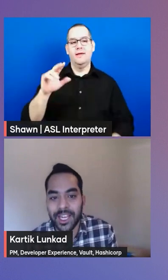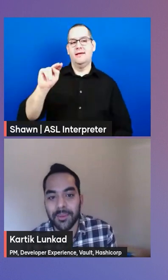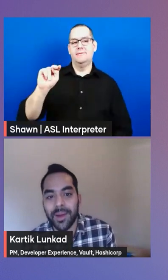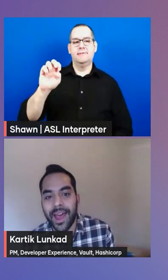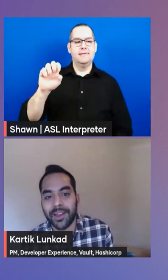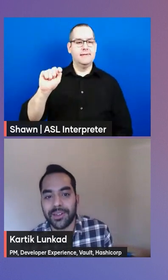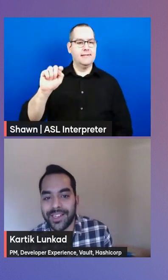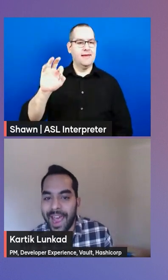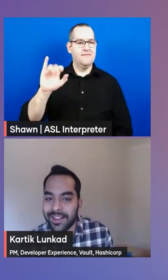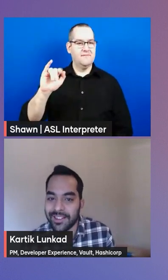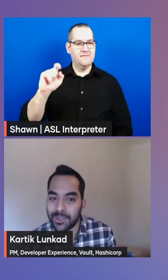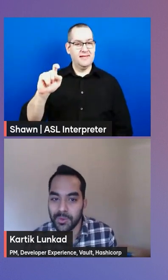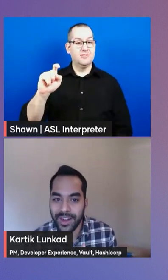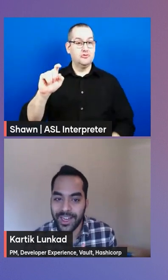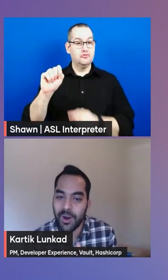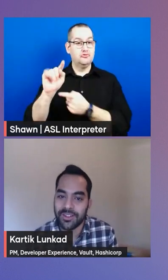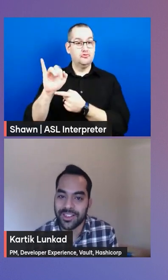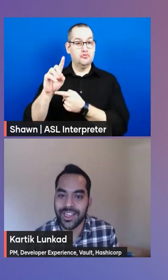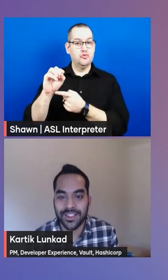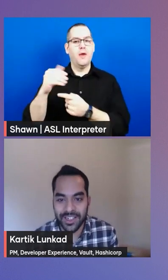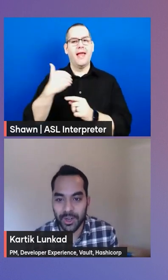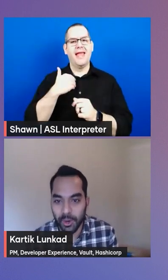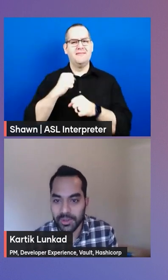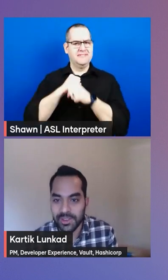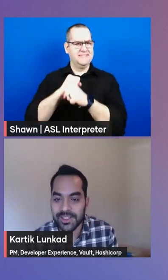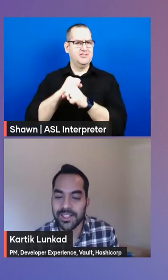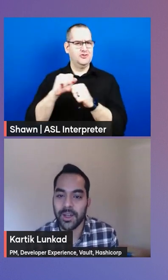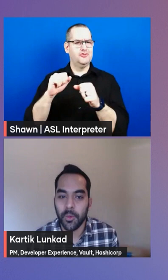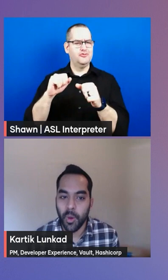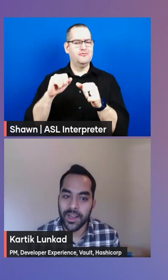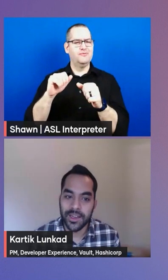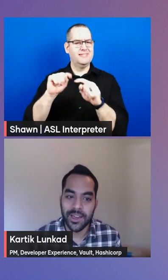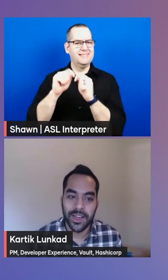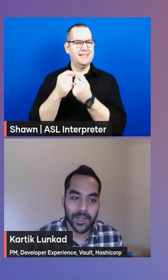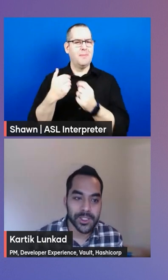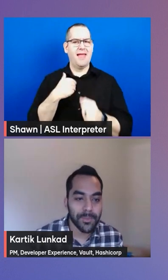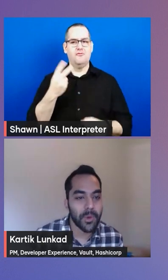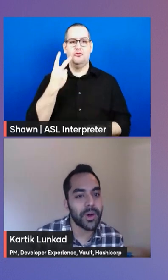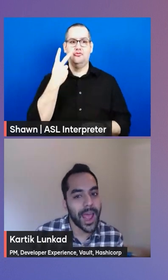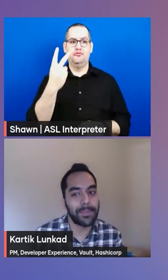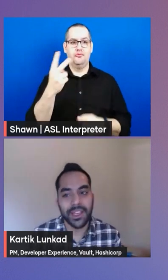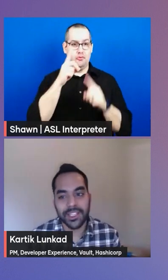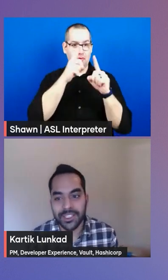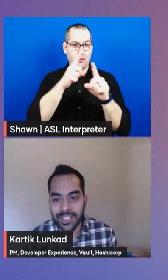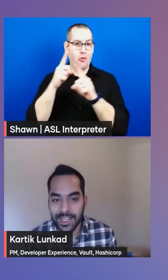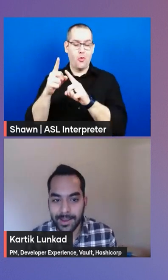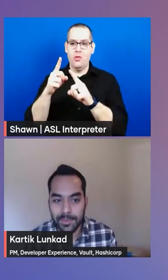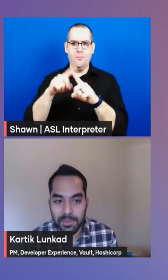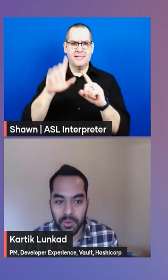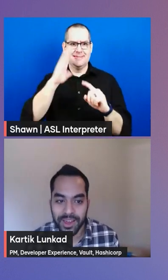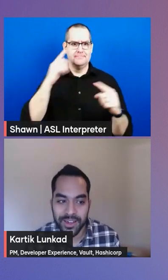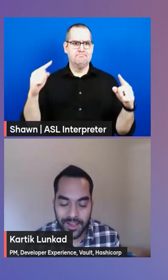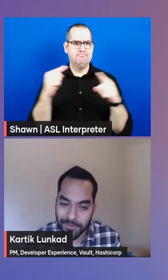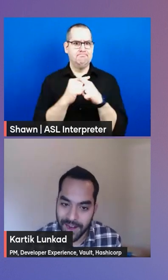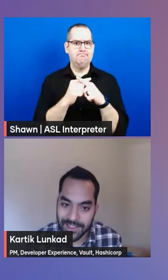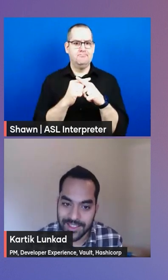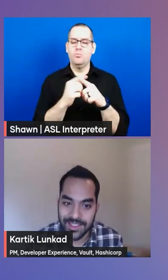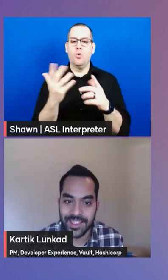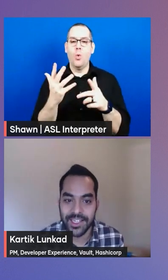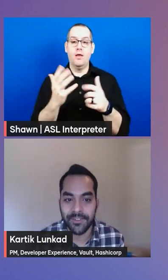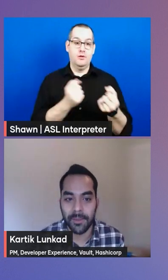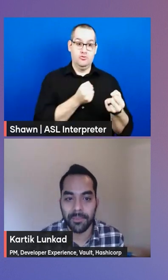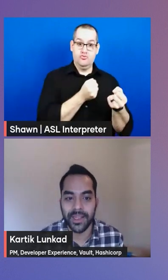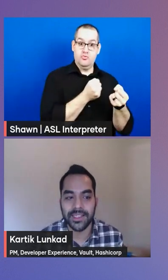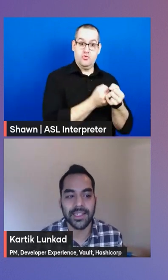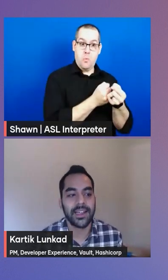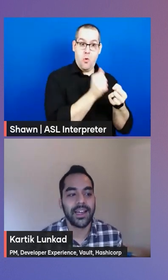security team, had to tackle two very contradictory goals. One, to support application teams moving really fast in